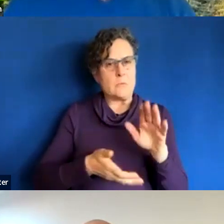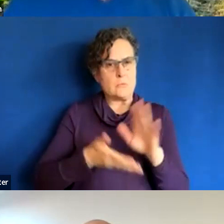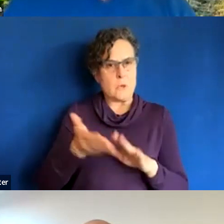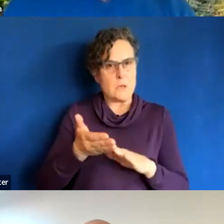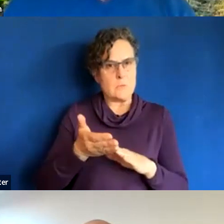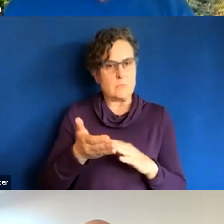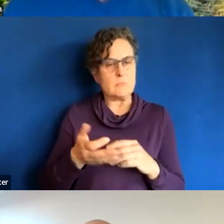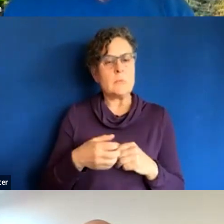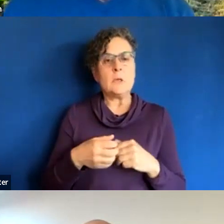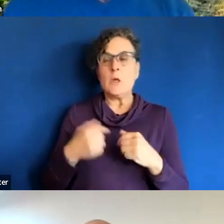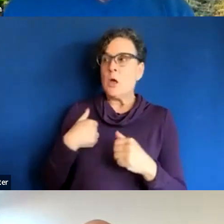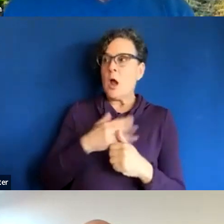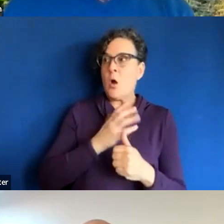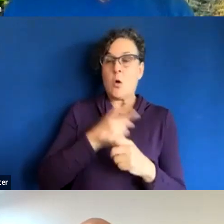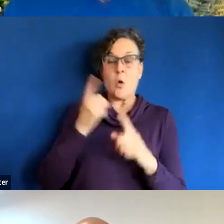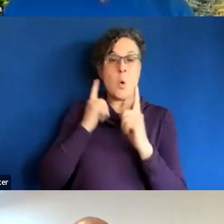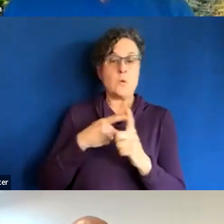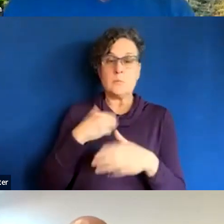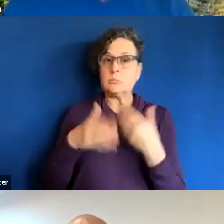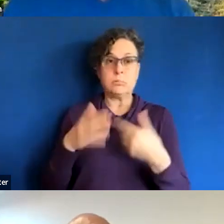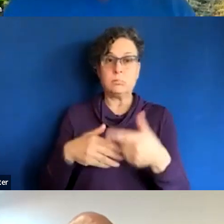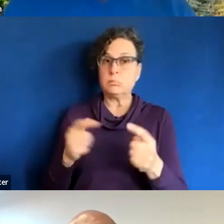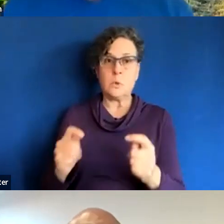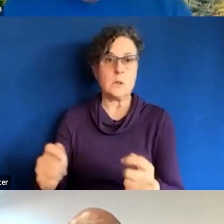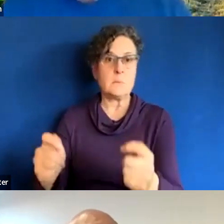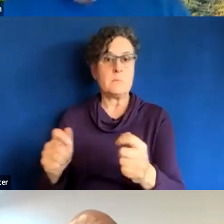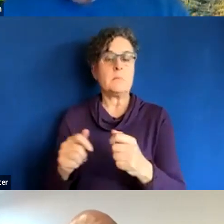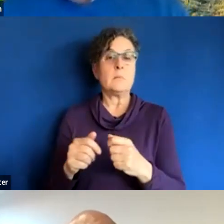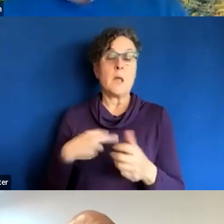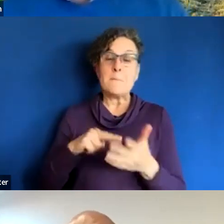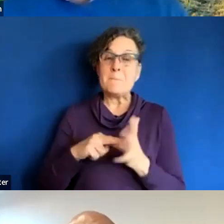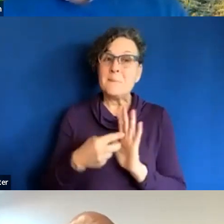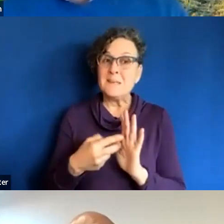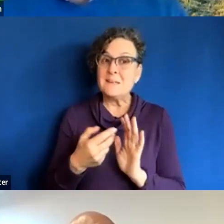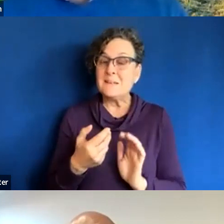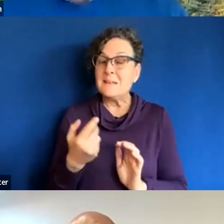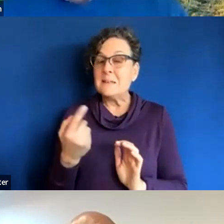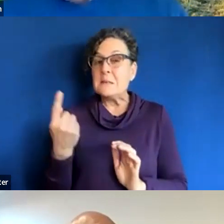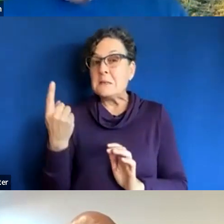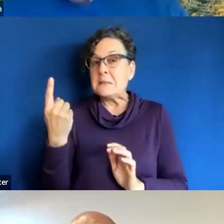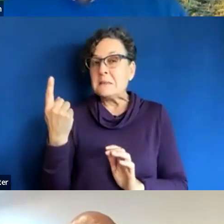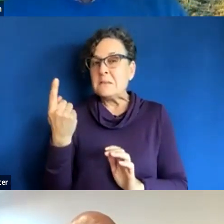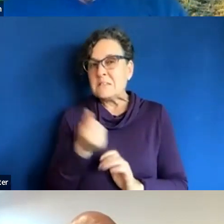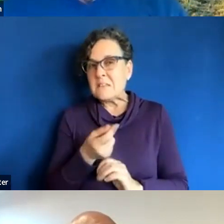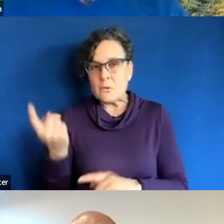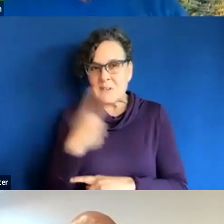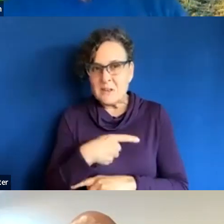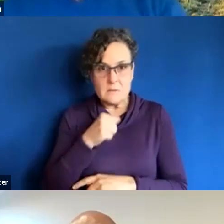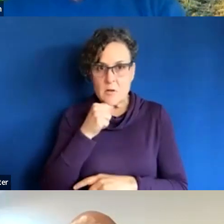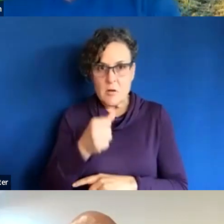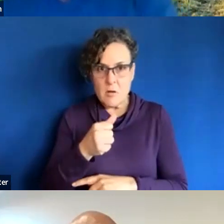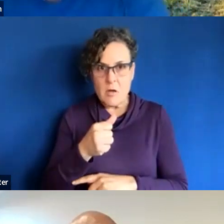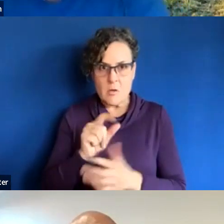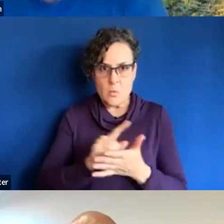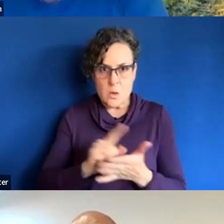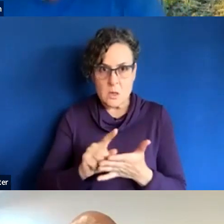We're trying to do this quickly meaning days, not weeks, certainly days, not months.